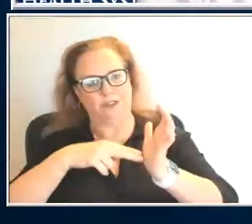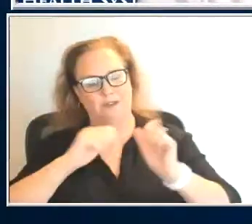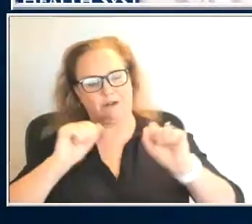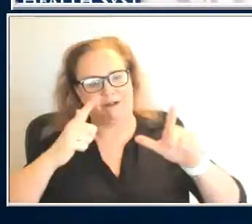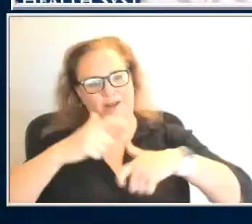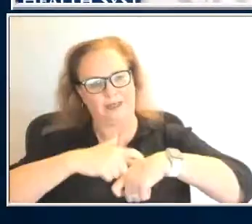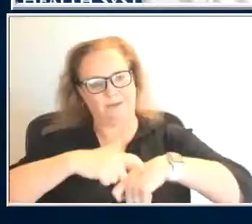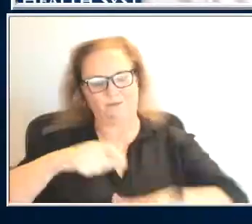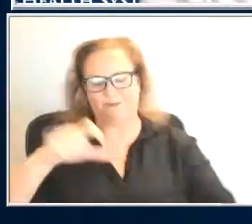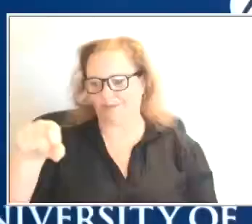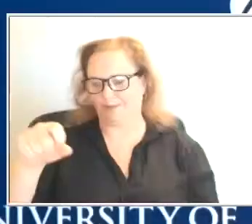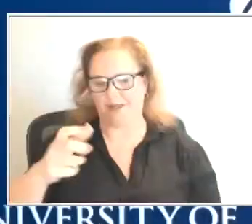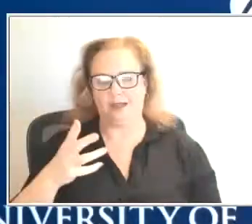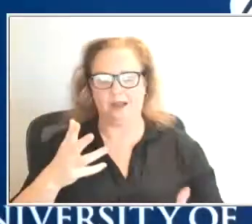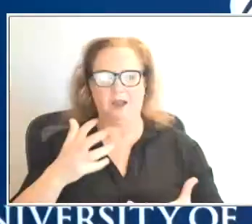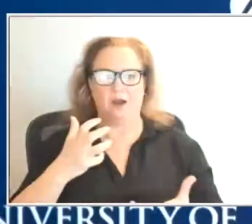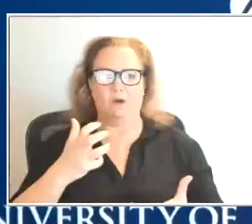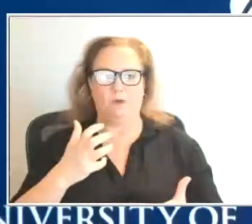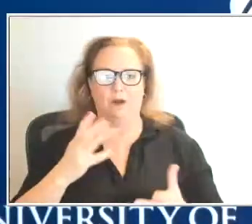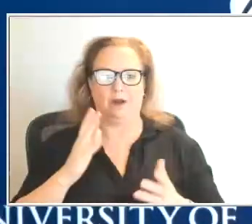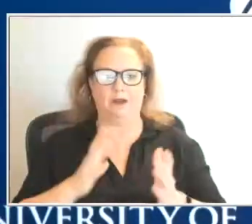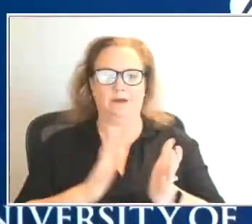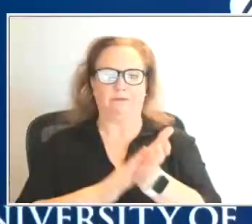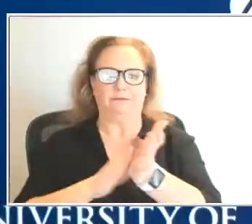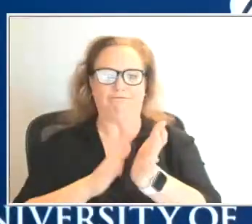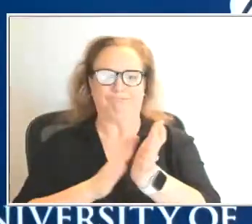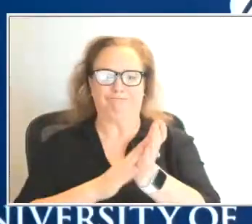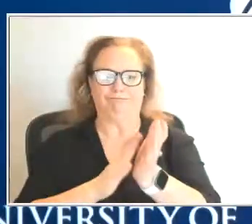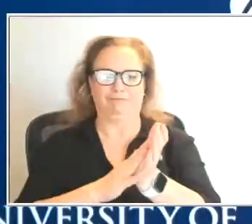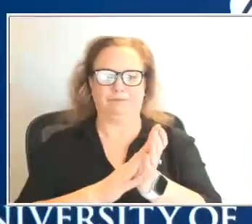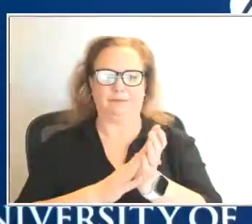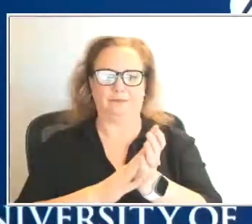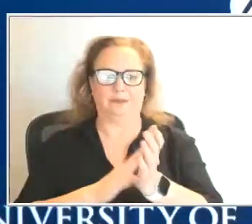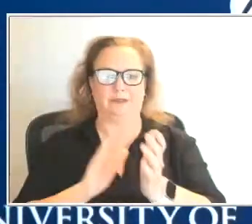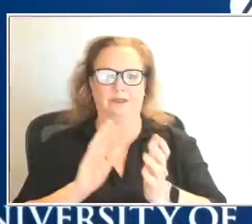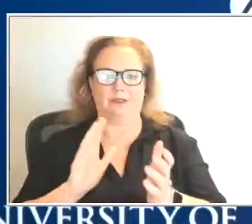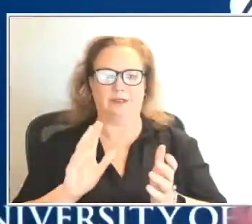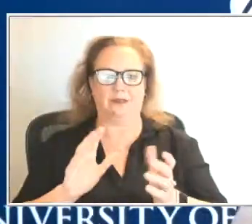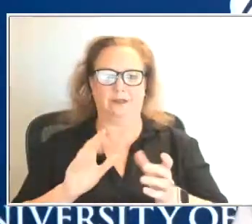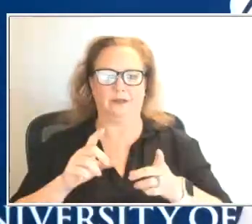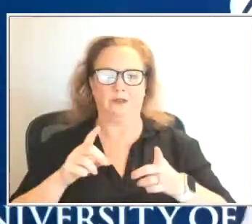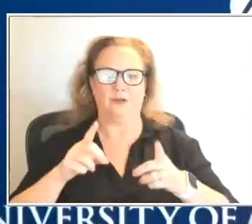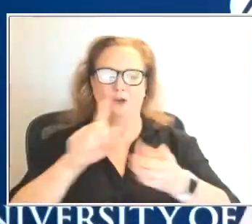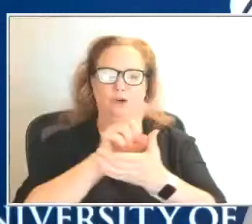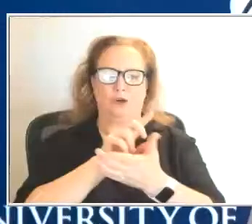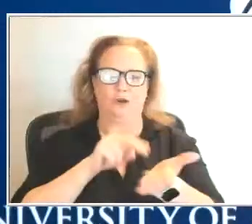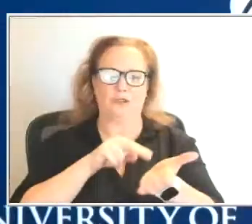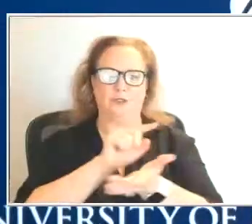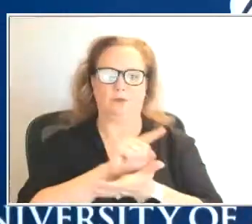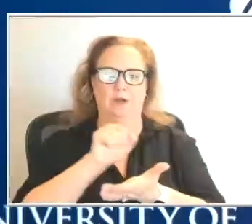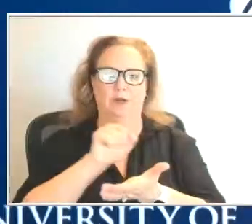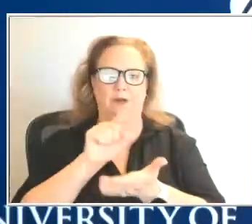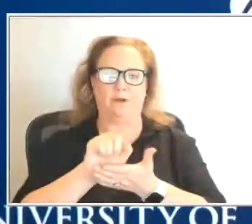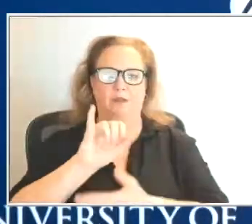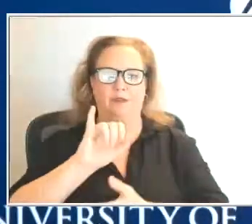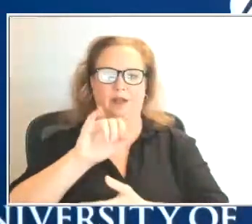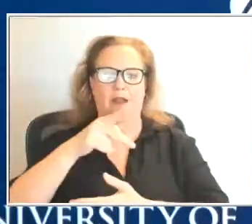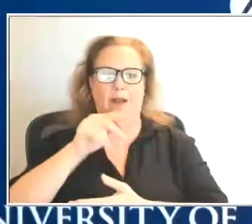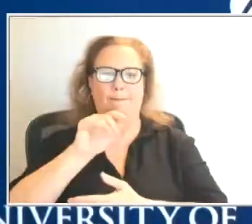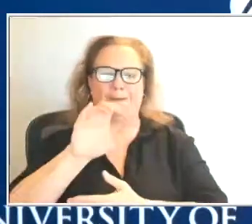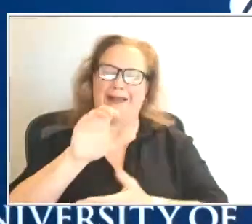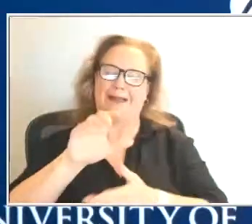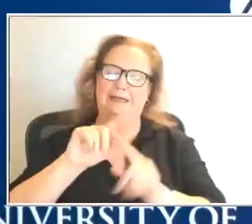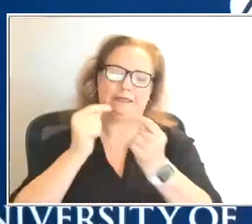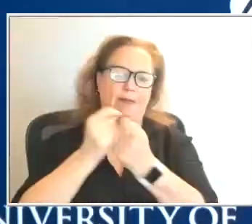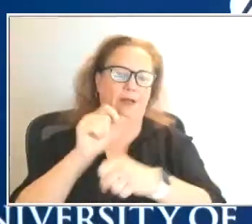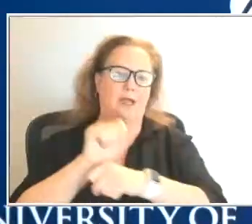know, I do want to give a shout out and accolades, especially during Nurses Week, for the IPAC team that I work with. When